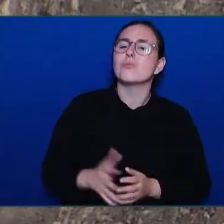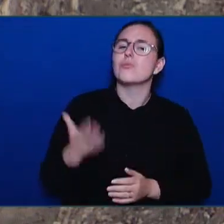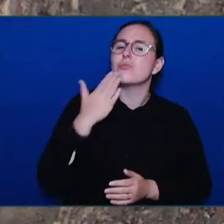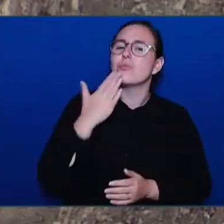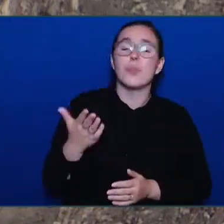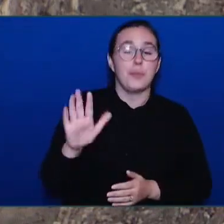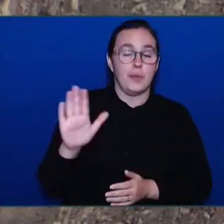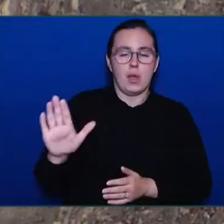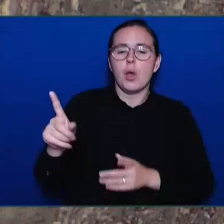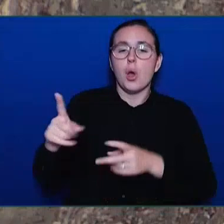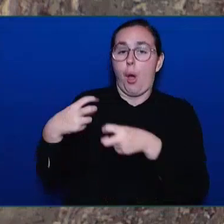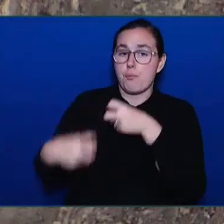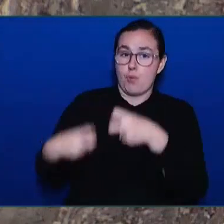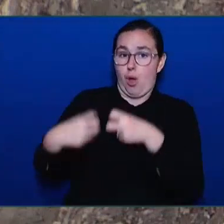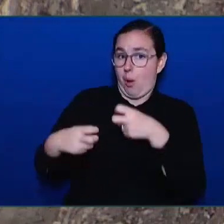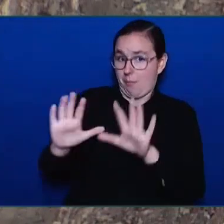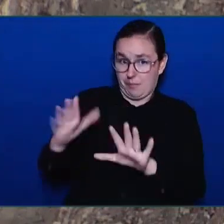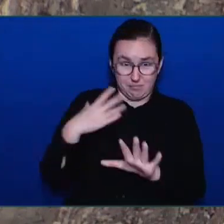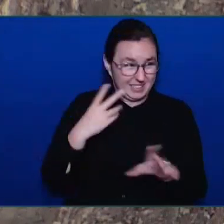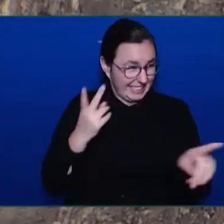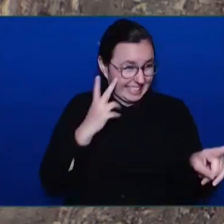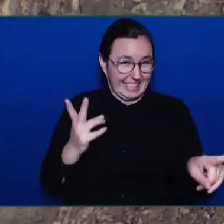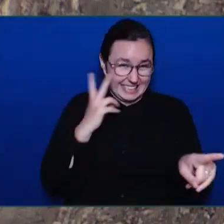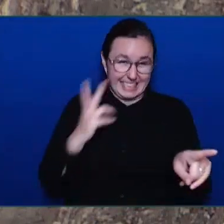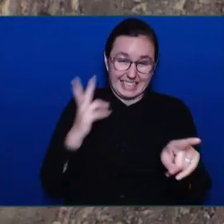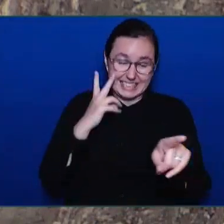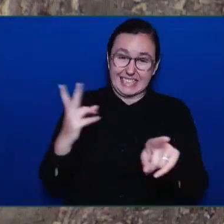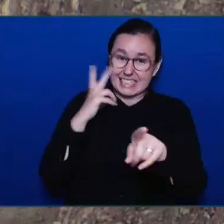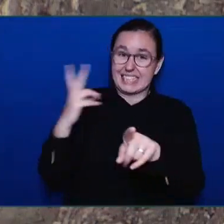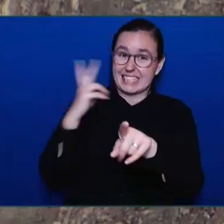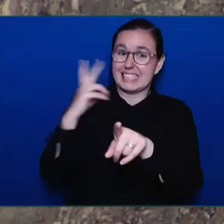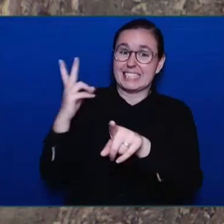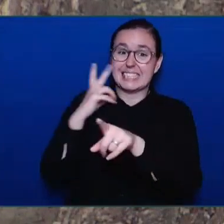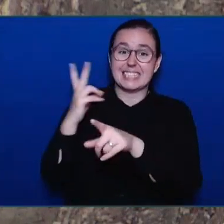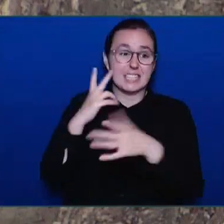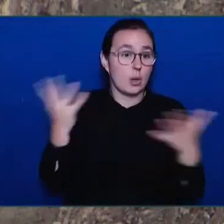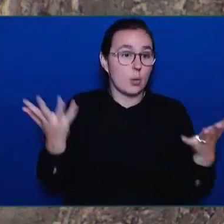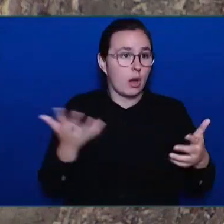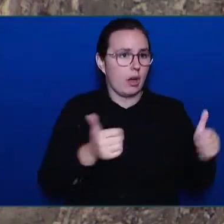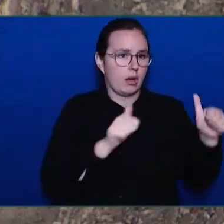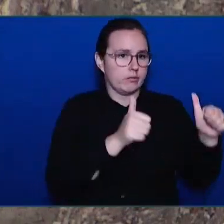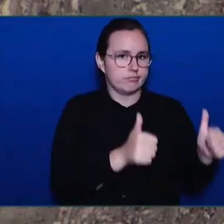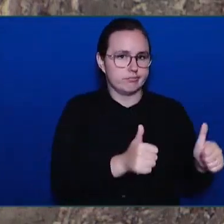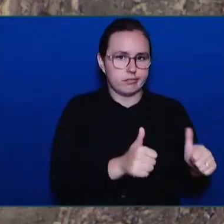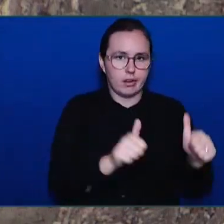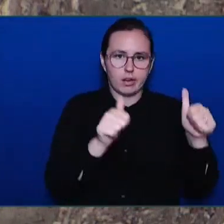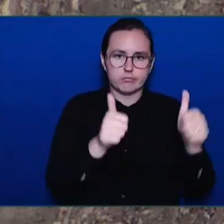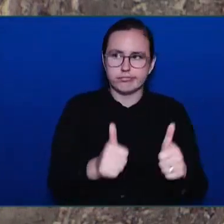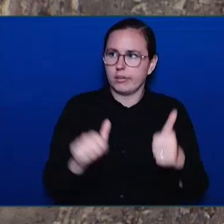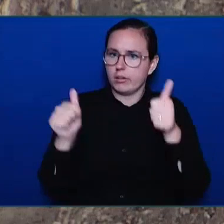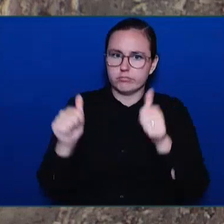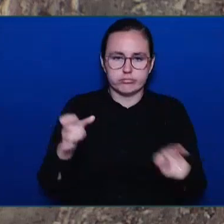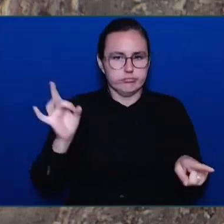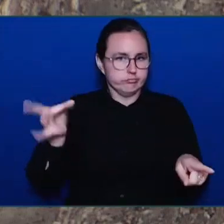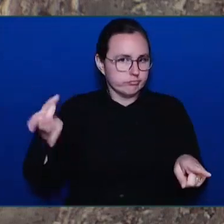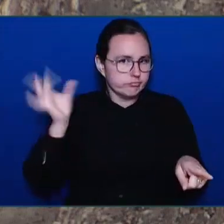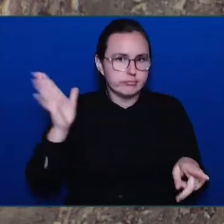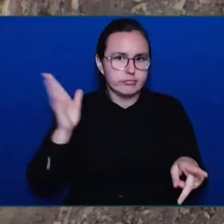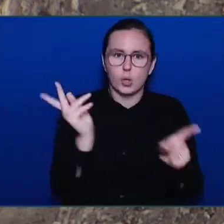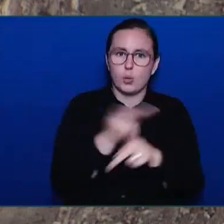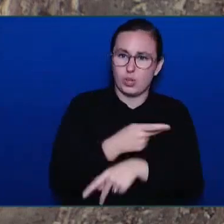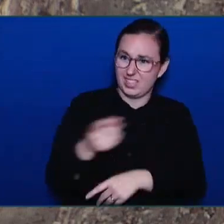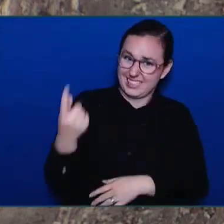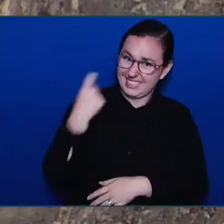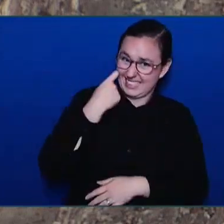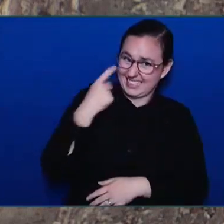that things are getting markedly worse. And yet I just heard the minister stand up and defend more of the status